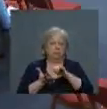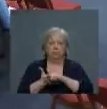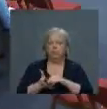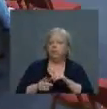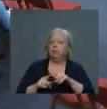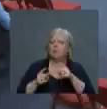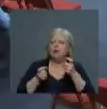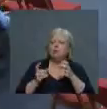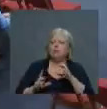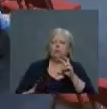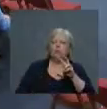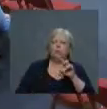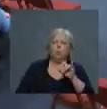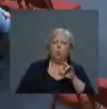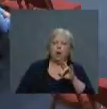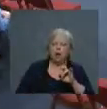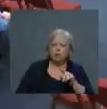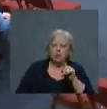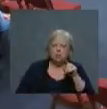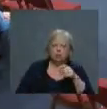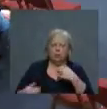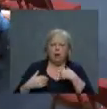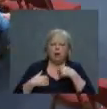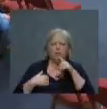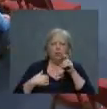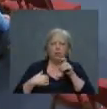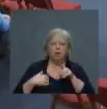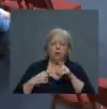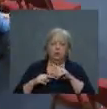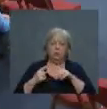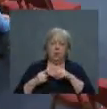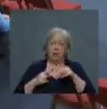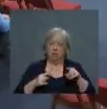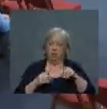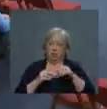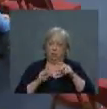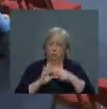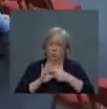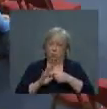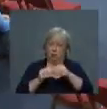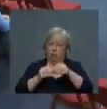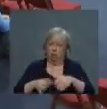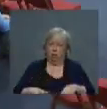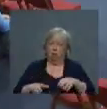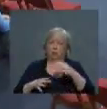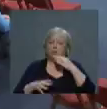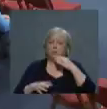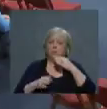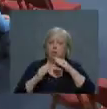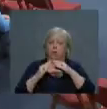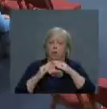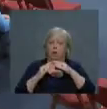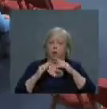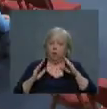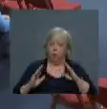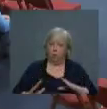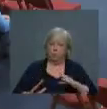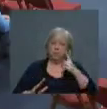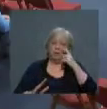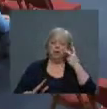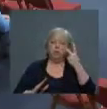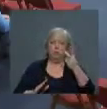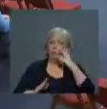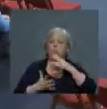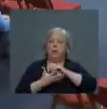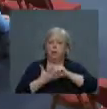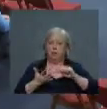Director Wyrick, you had the question about does this not represent a loss of housing stock because two homes will be taken away on